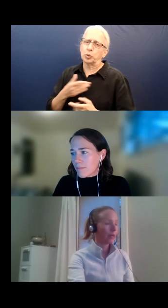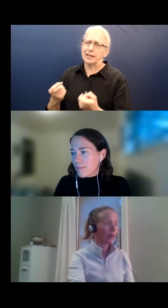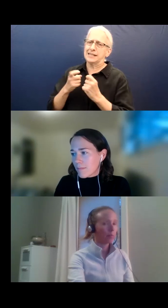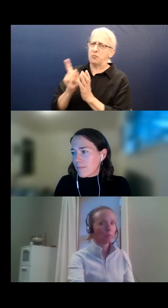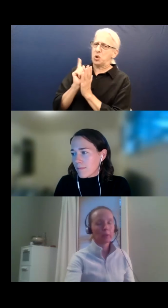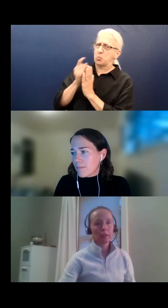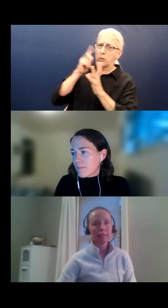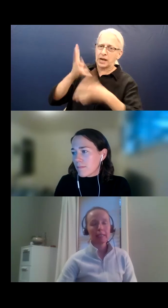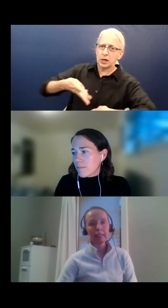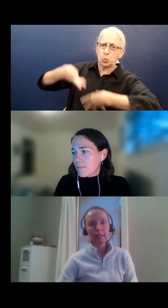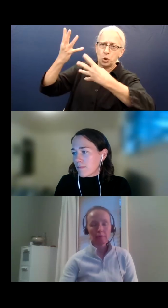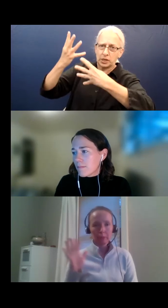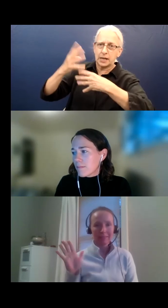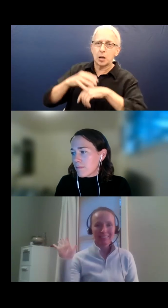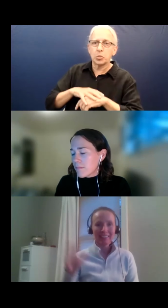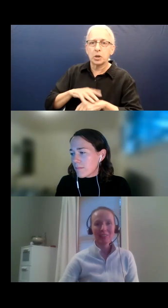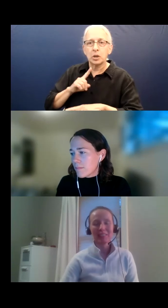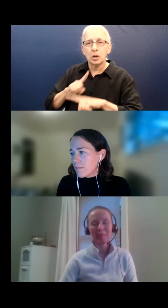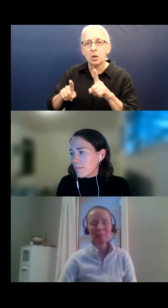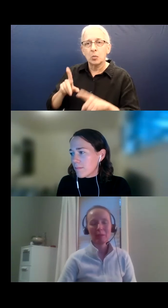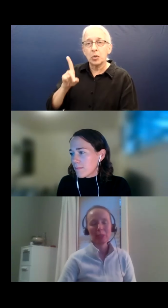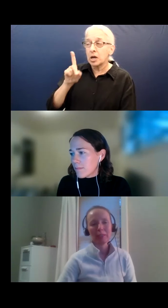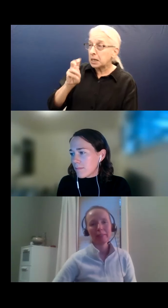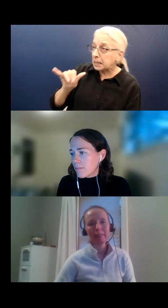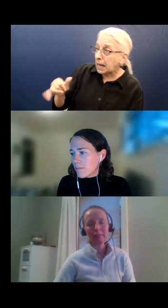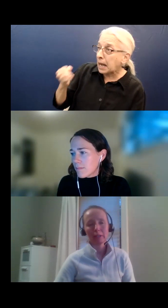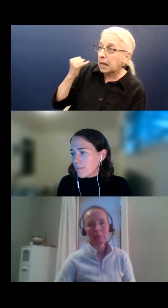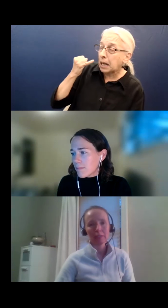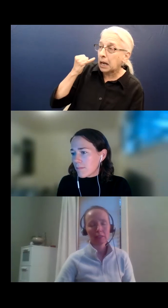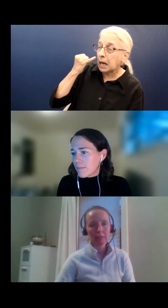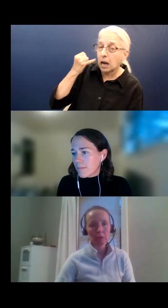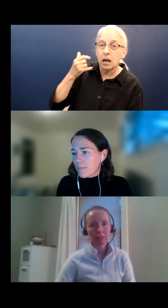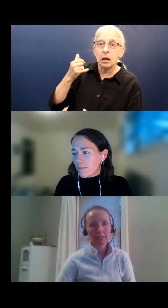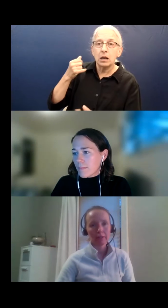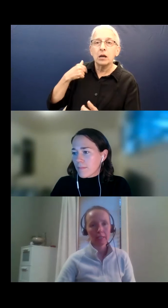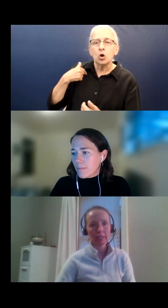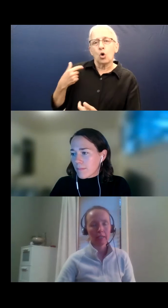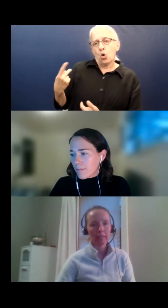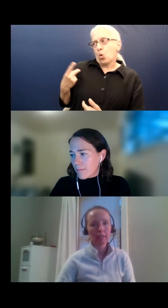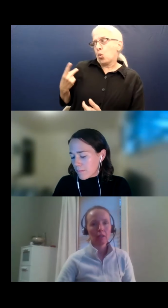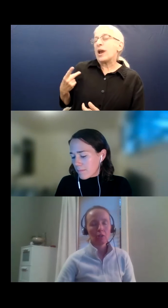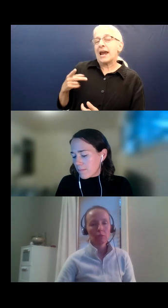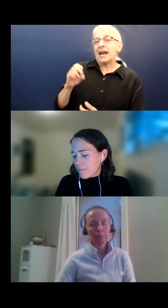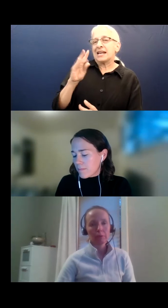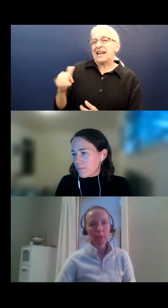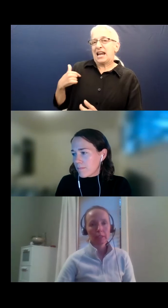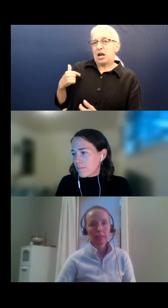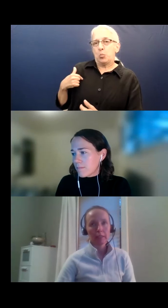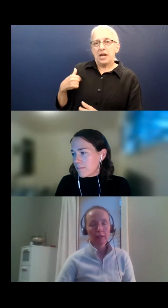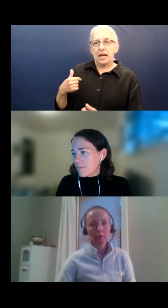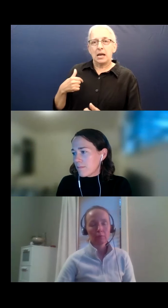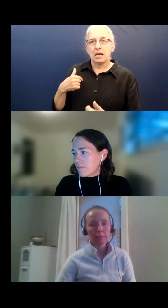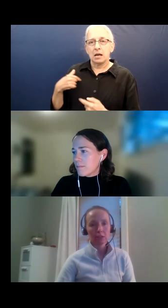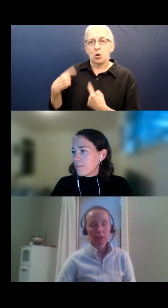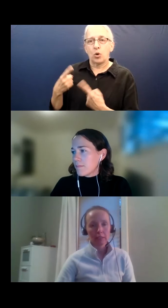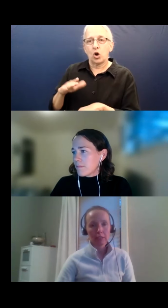quick. But Danny, I'm Lisa Danielski. I'm on the environmental team with the county, and we've been